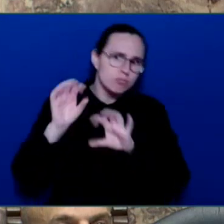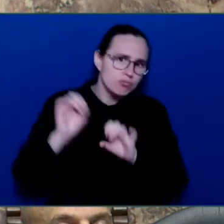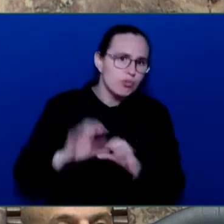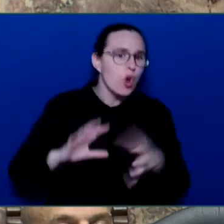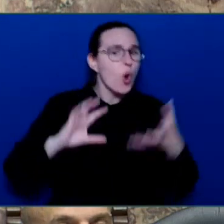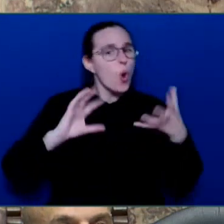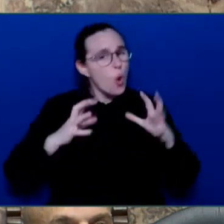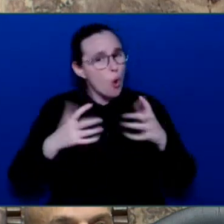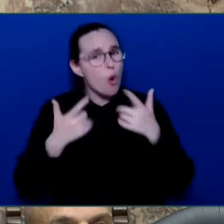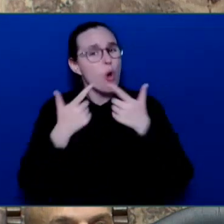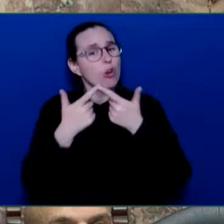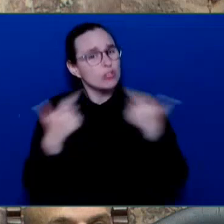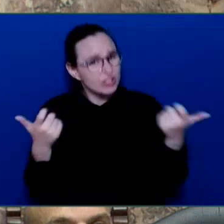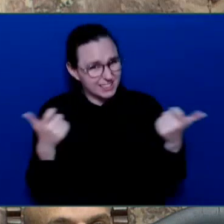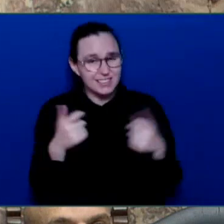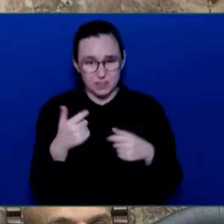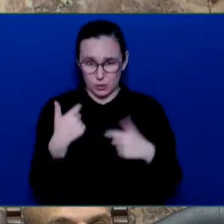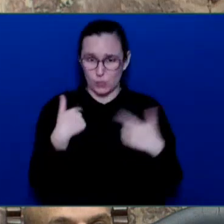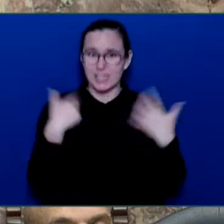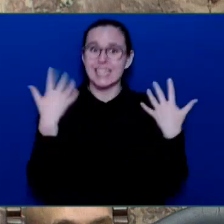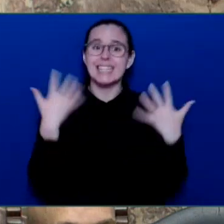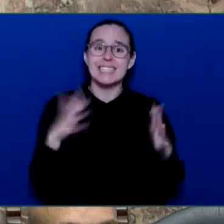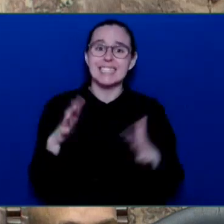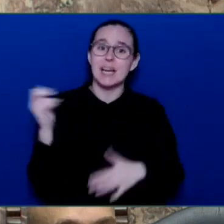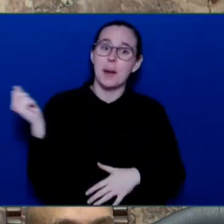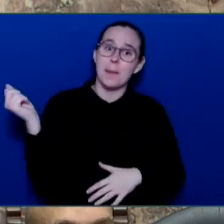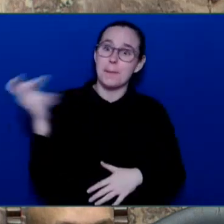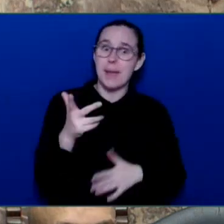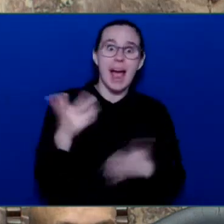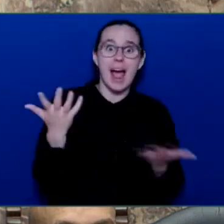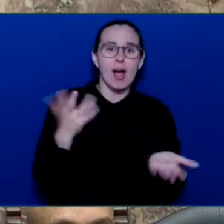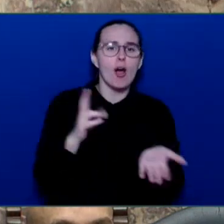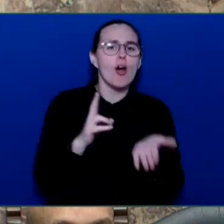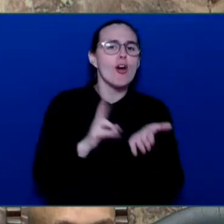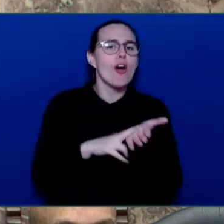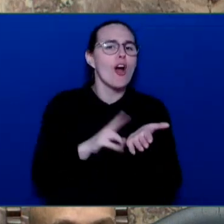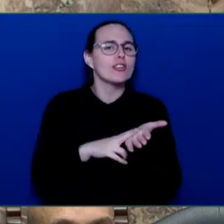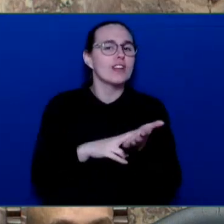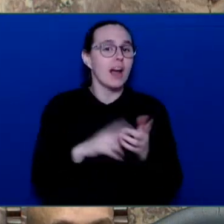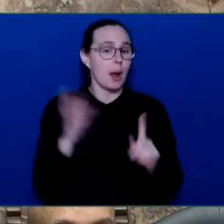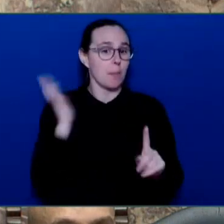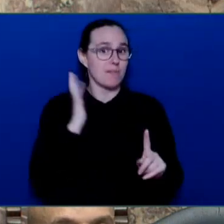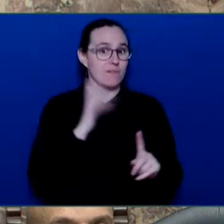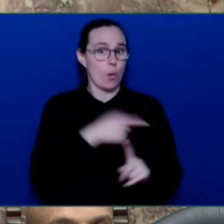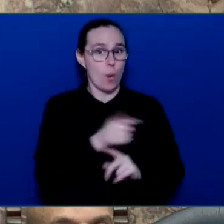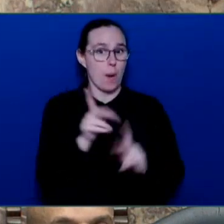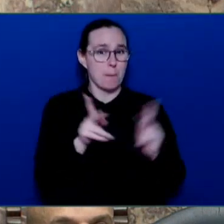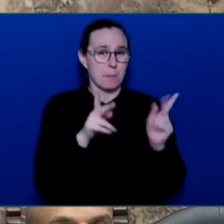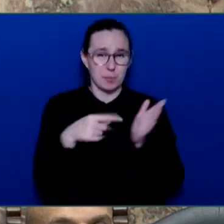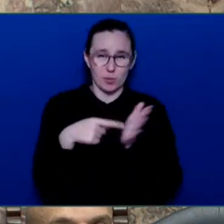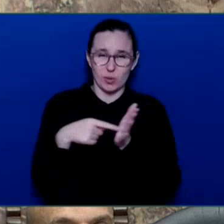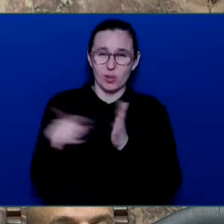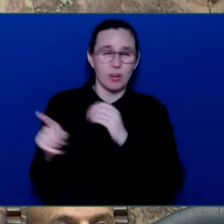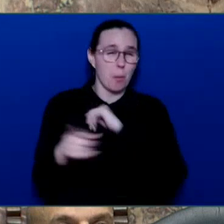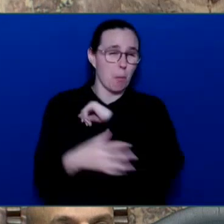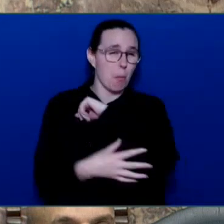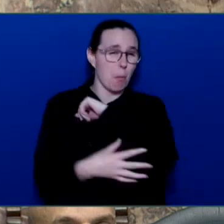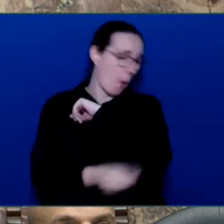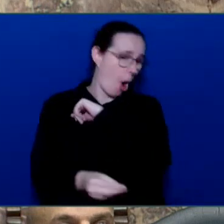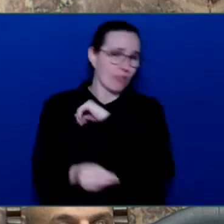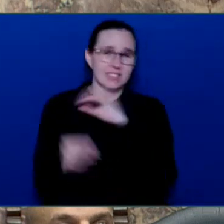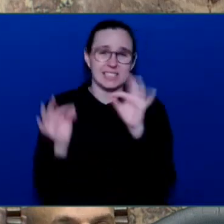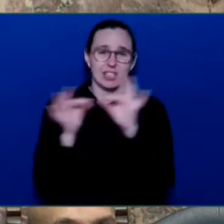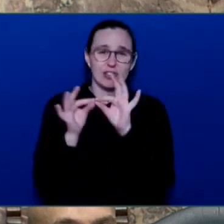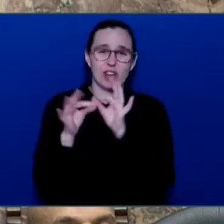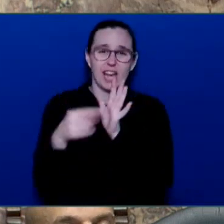know, people in those sectors were being paid poverty wages from 2002 to that time in order to do